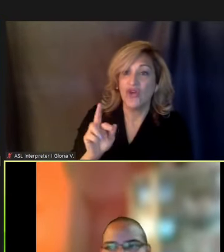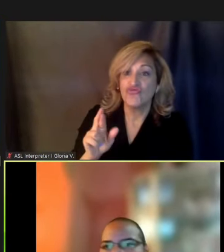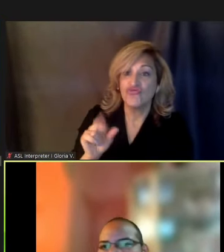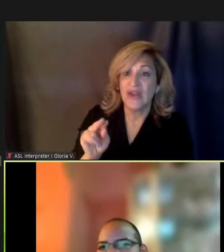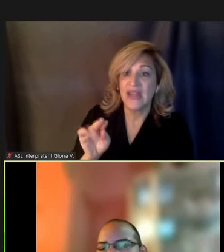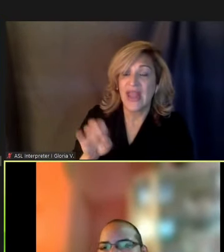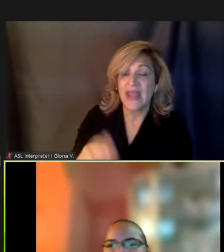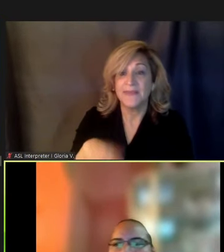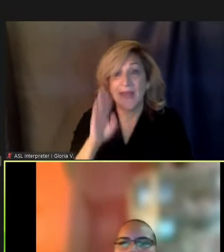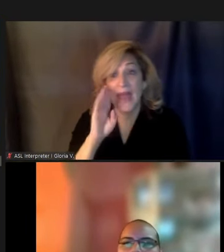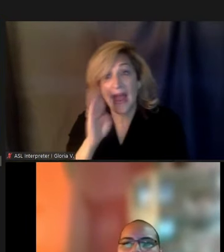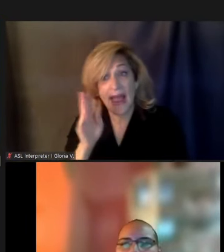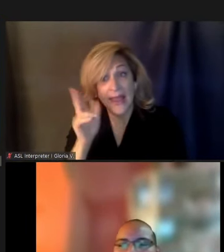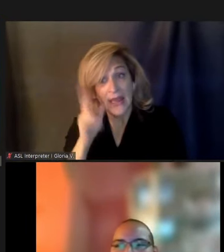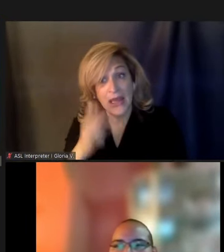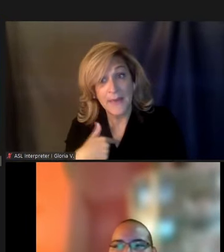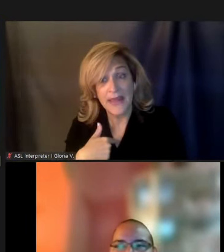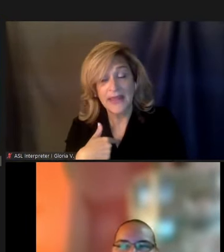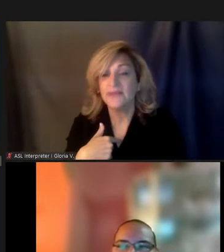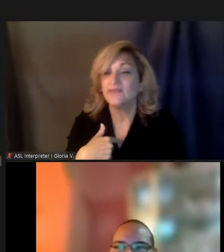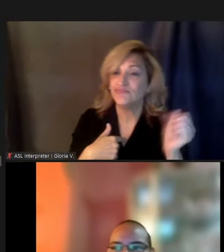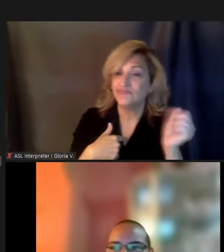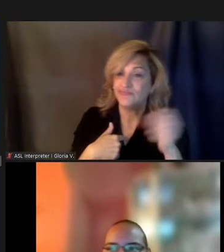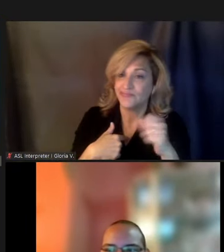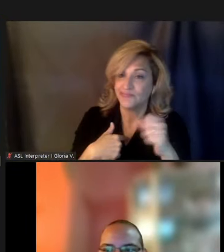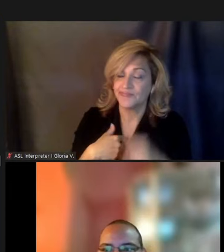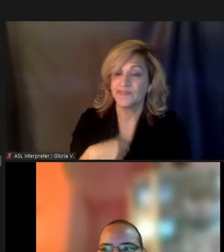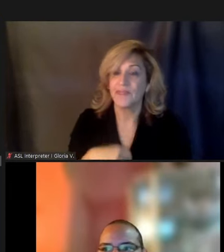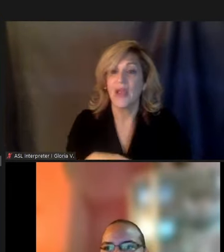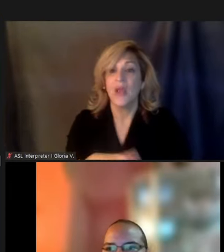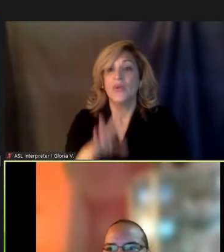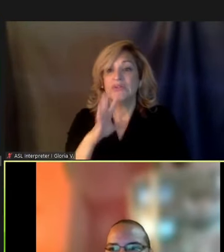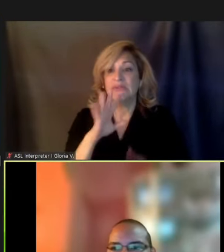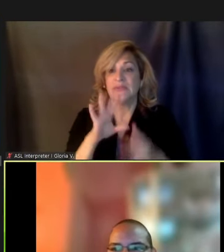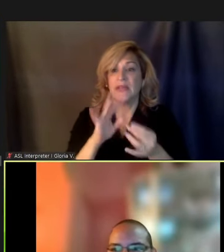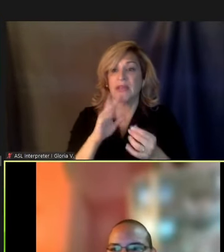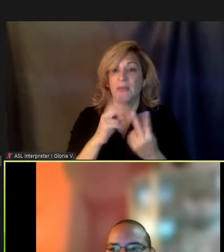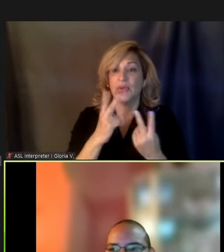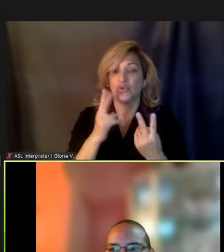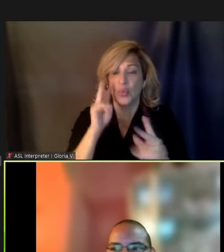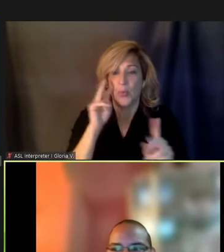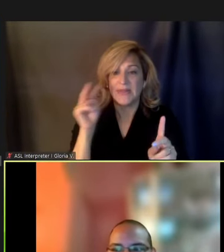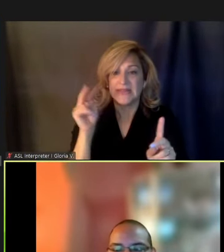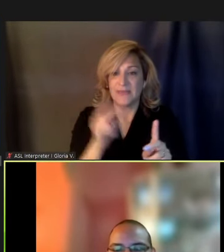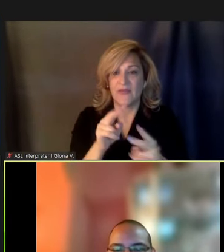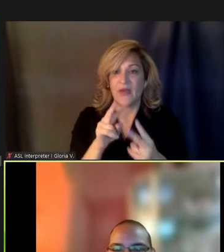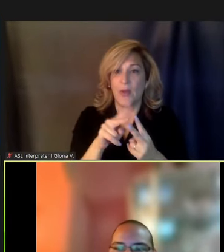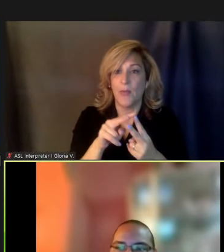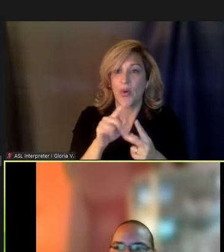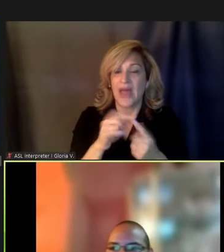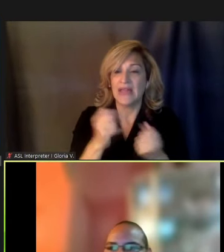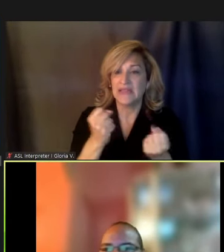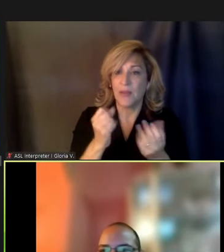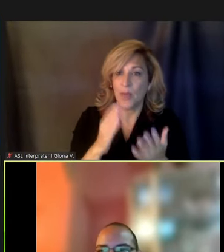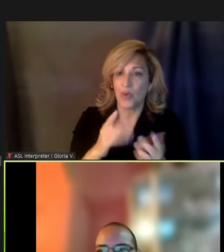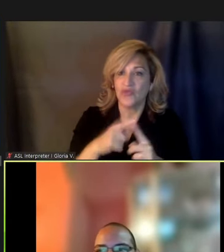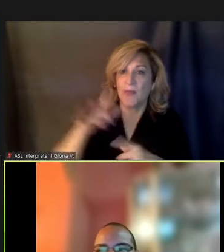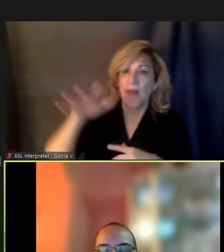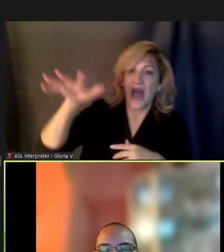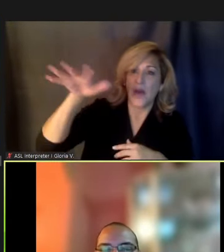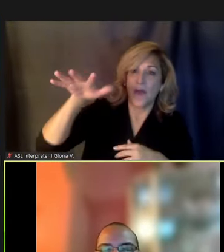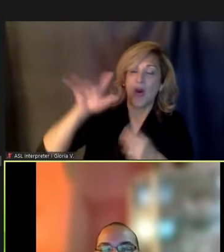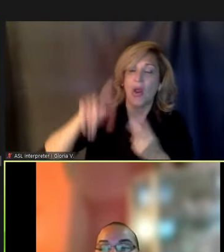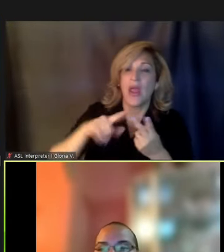Yes. Hi. I want to speak on this issue from two perspectives, actually, both as a motorist from the outer boroughs and